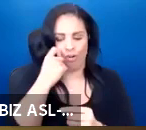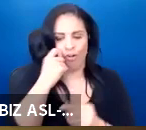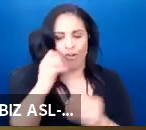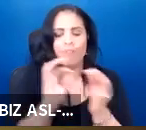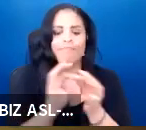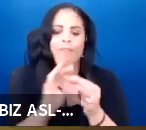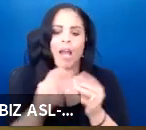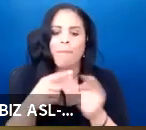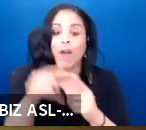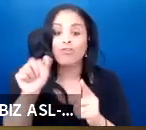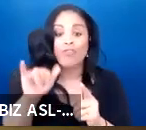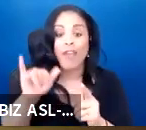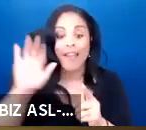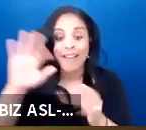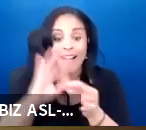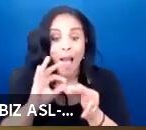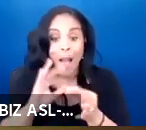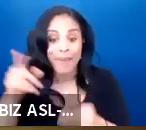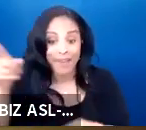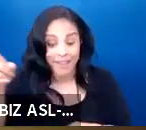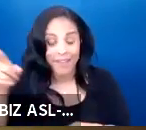on Jay's comment about